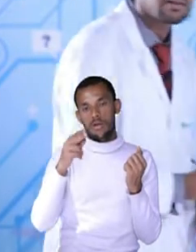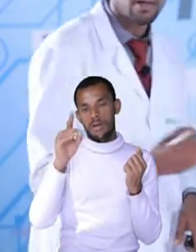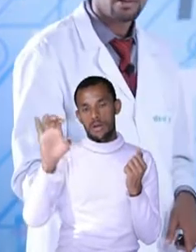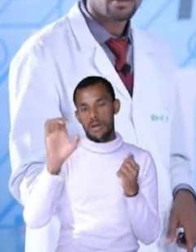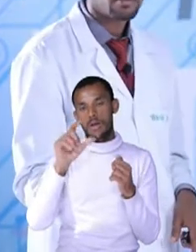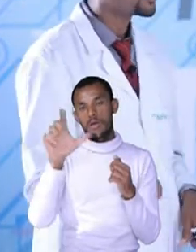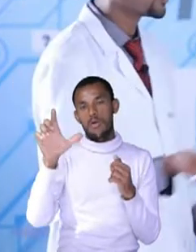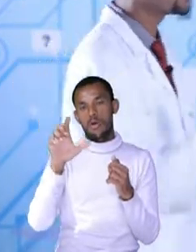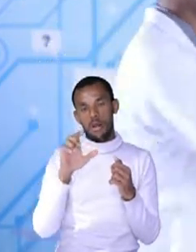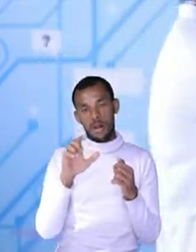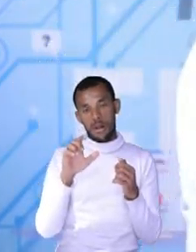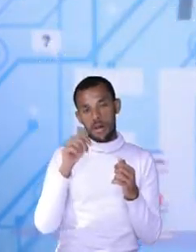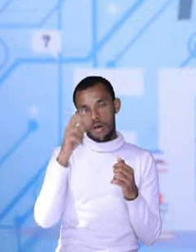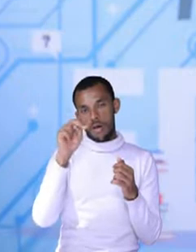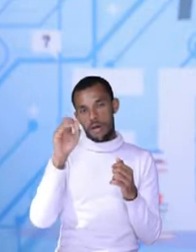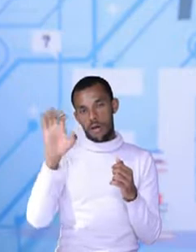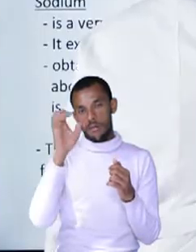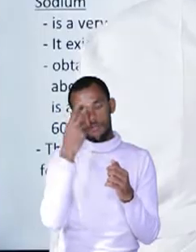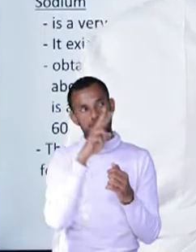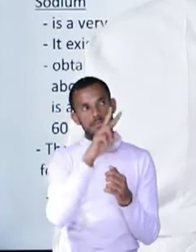at the anode. You know this one.